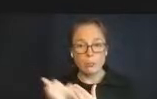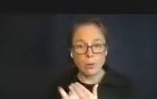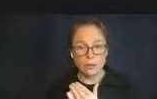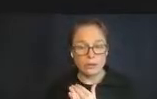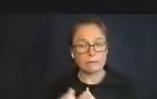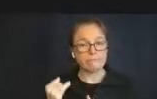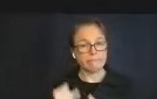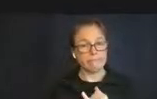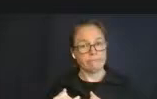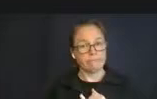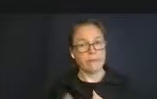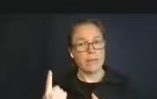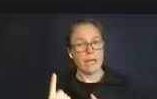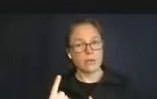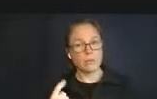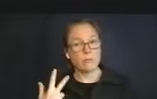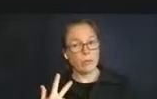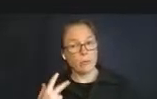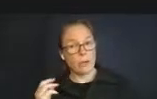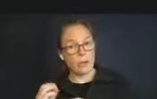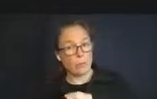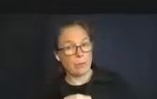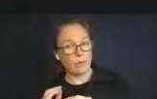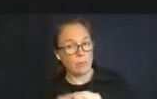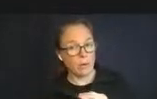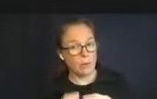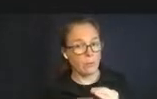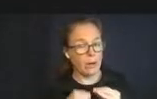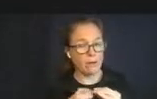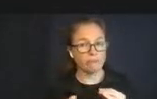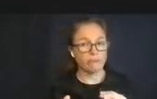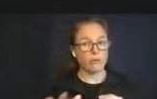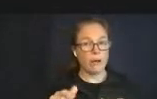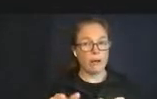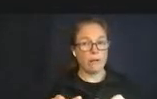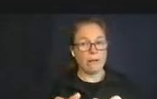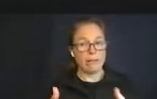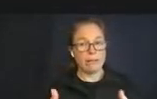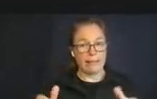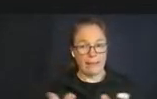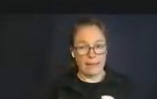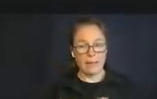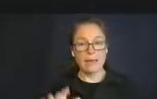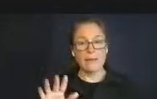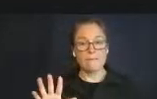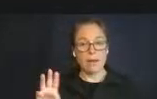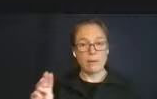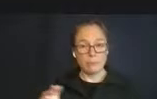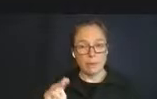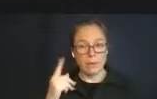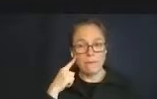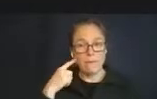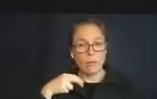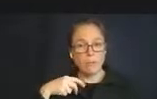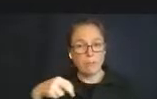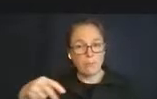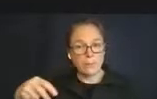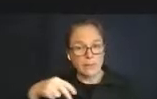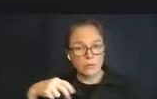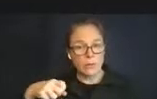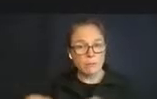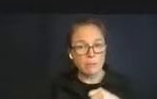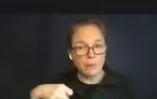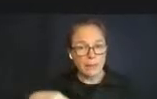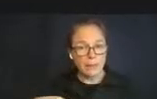of 3 significant repairs needed around the lake, and $5 million for pedestrian and biking